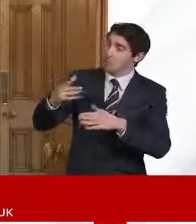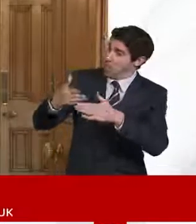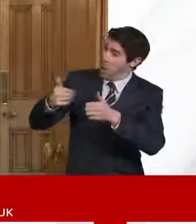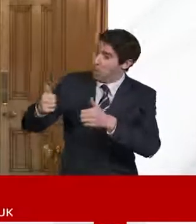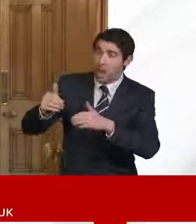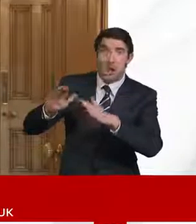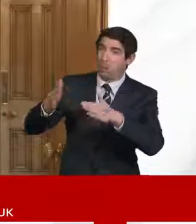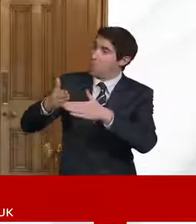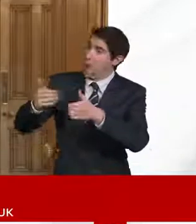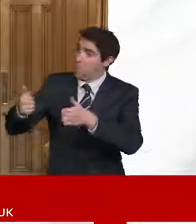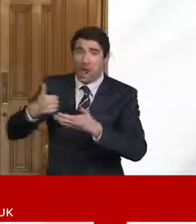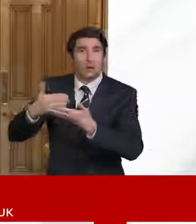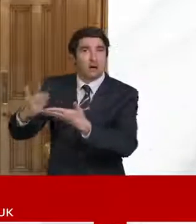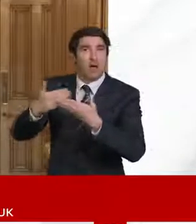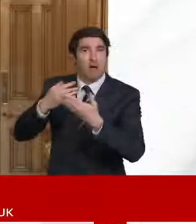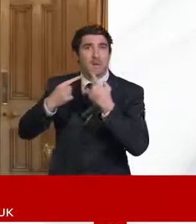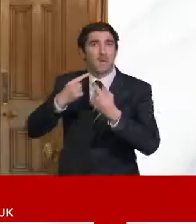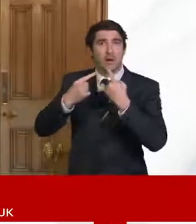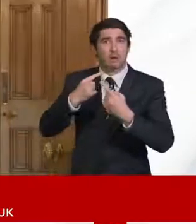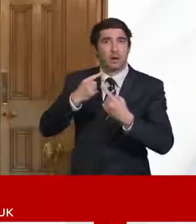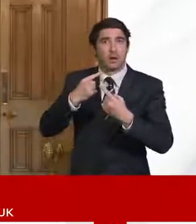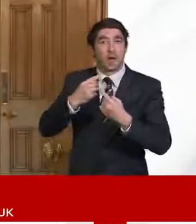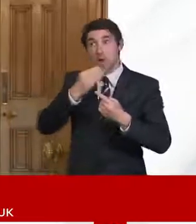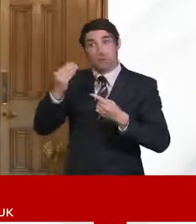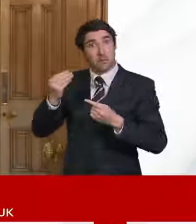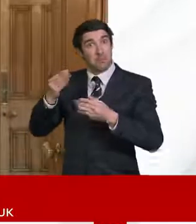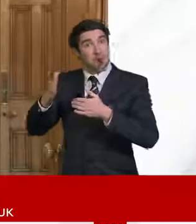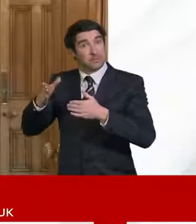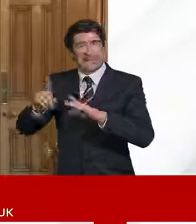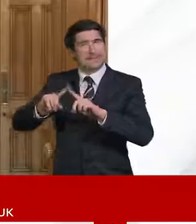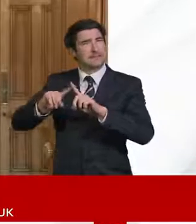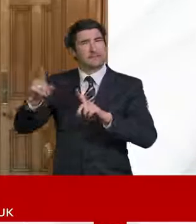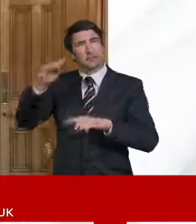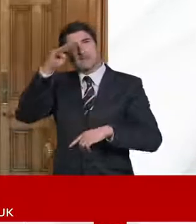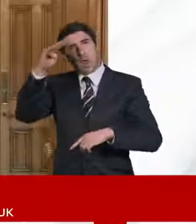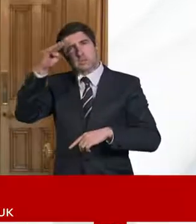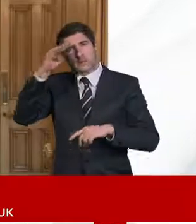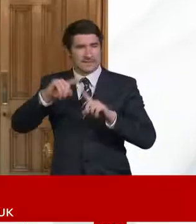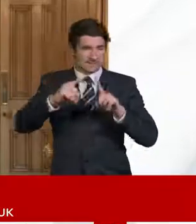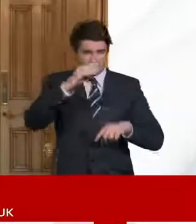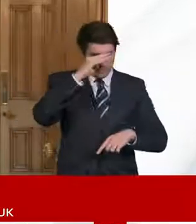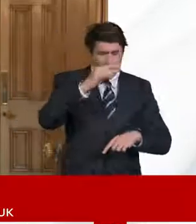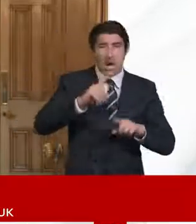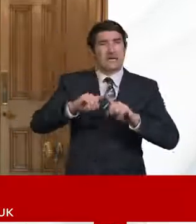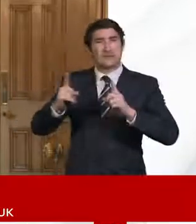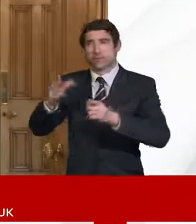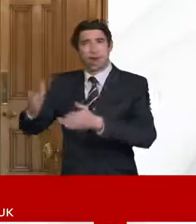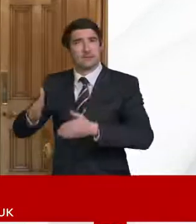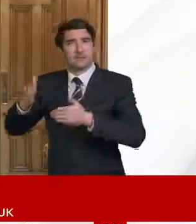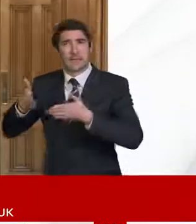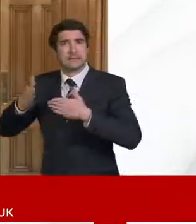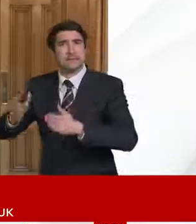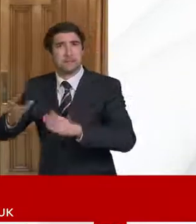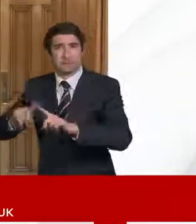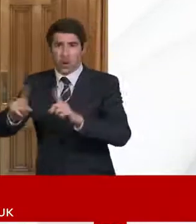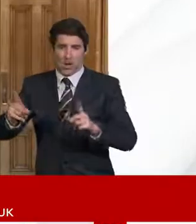virus in overlapping complementary ways. I think that one of the things I would say, just observing it, is that the